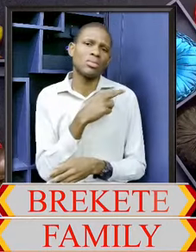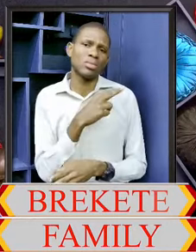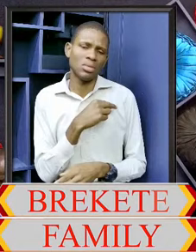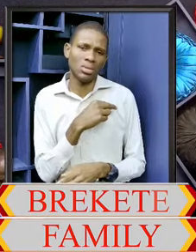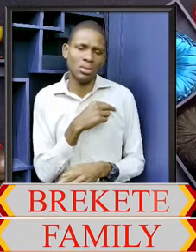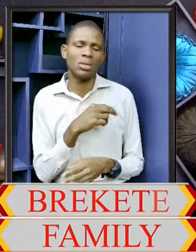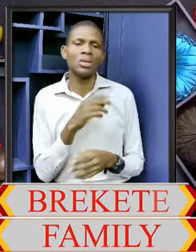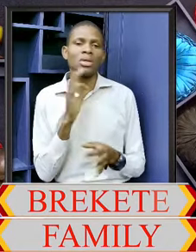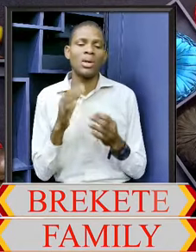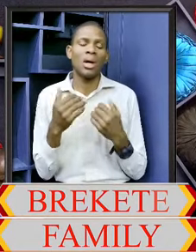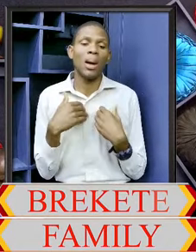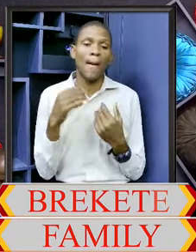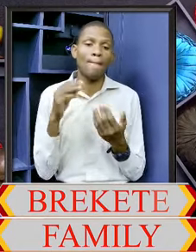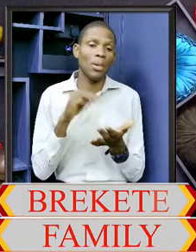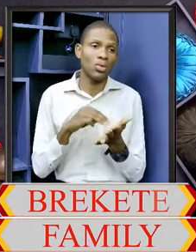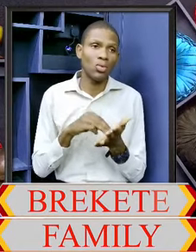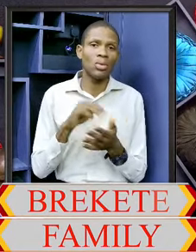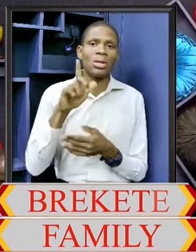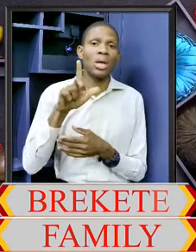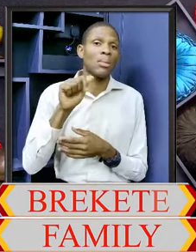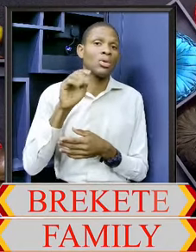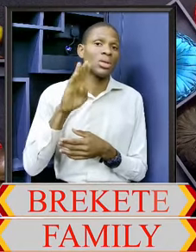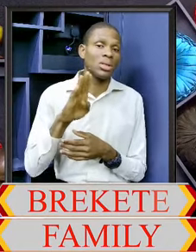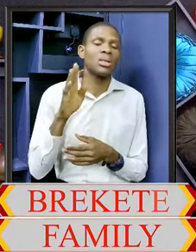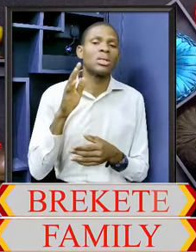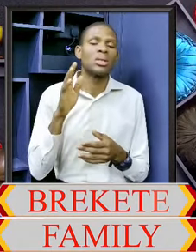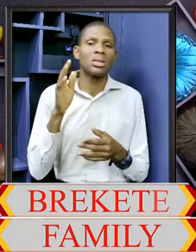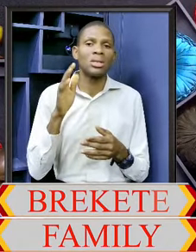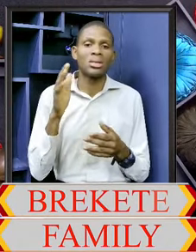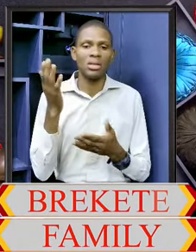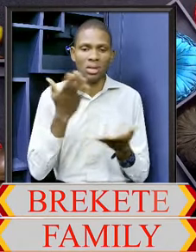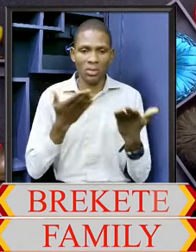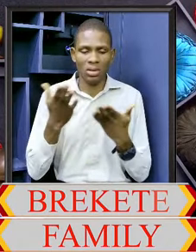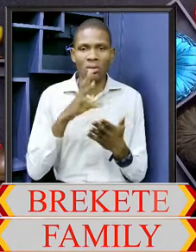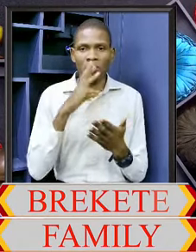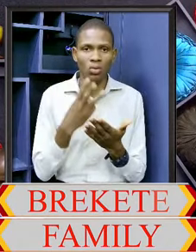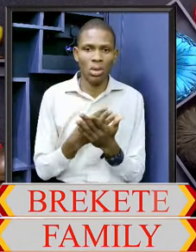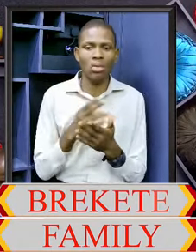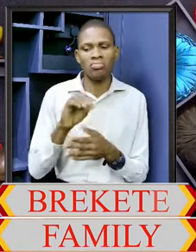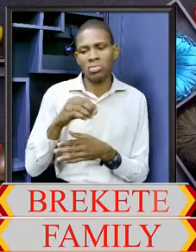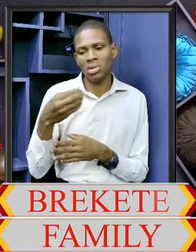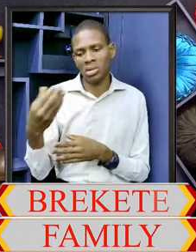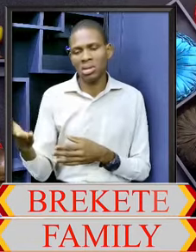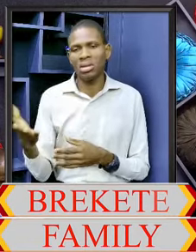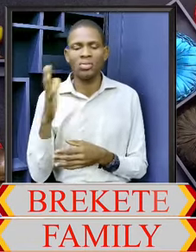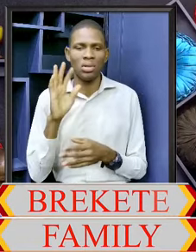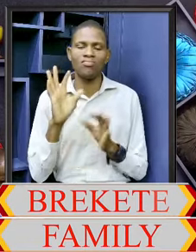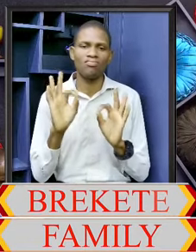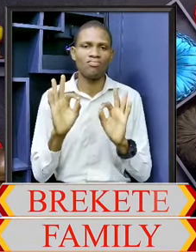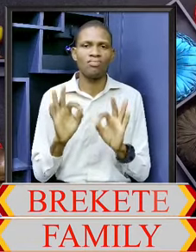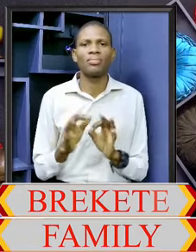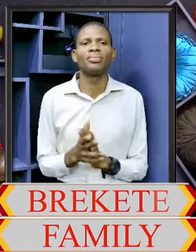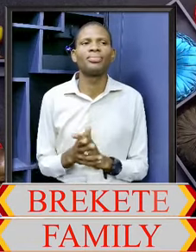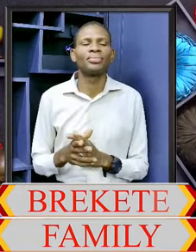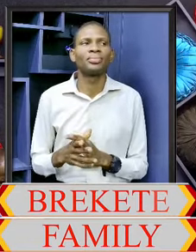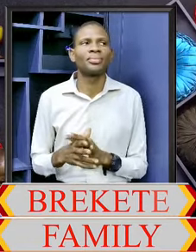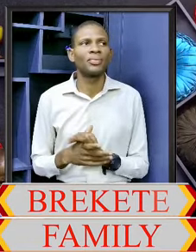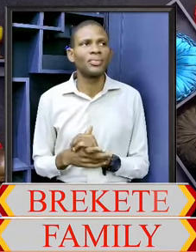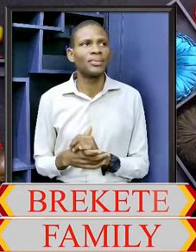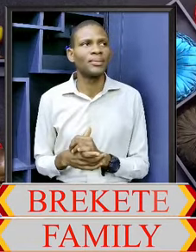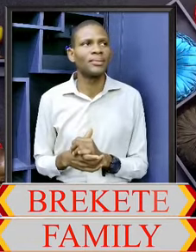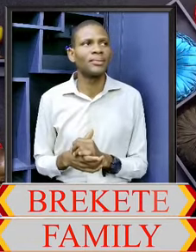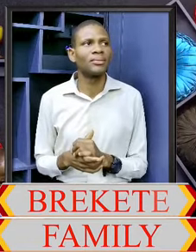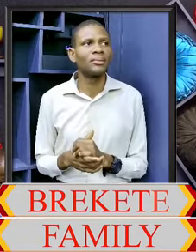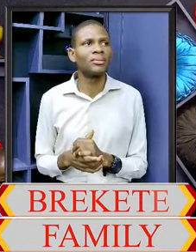medical laboratory science services, well, every other thing we set, a medical service. I don't know whether I know